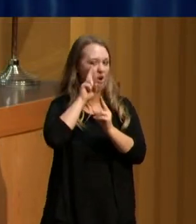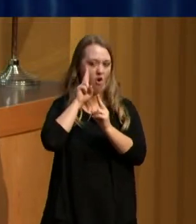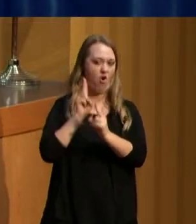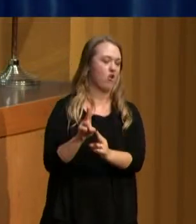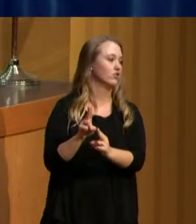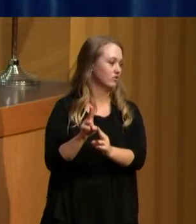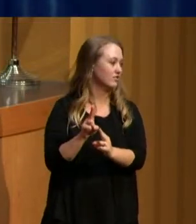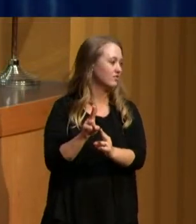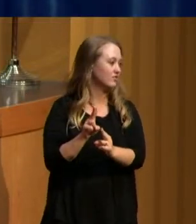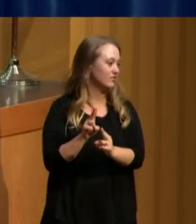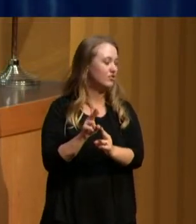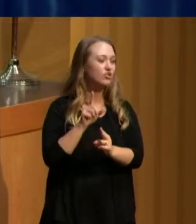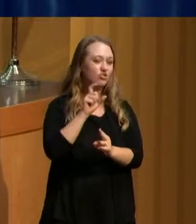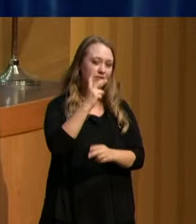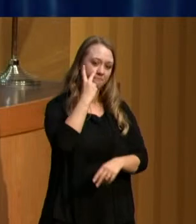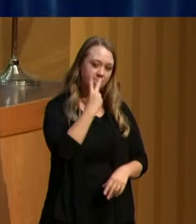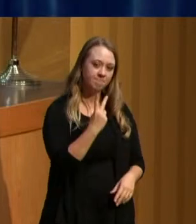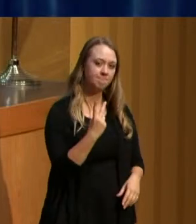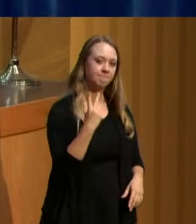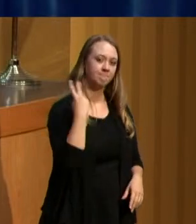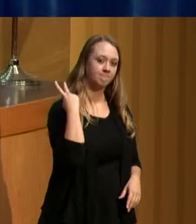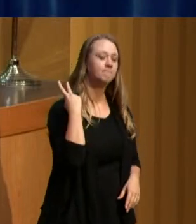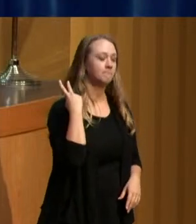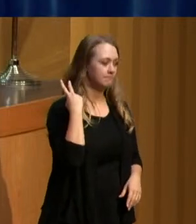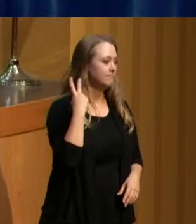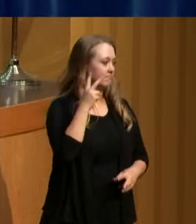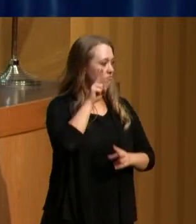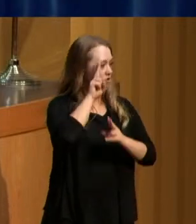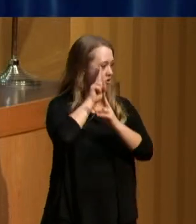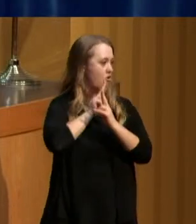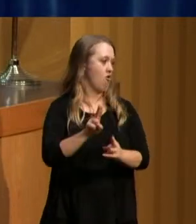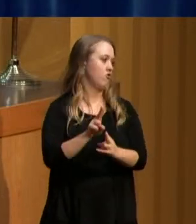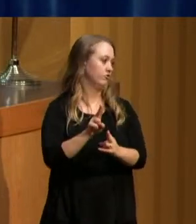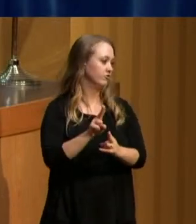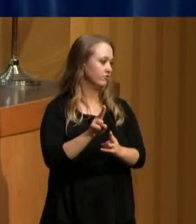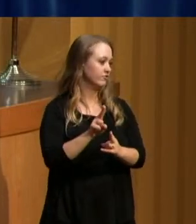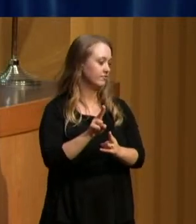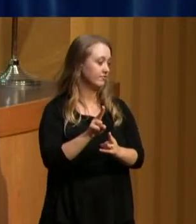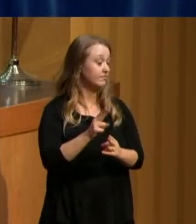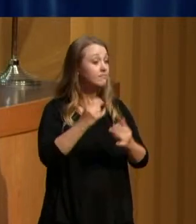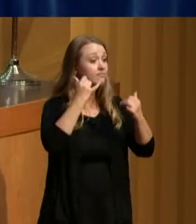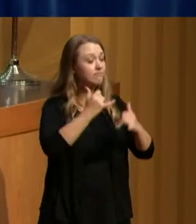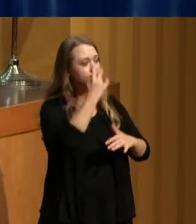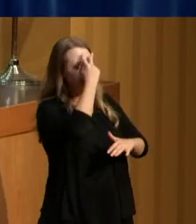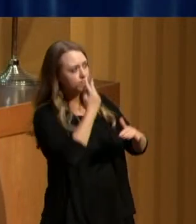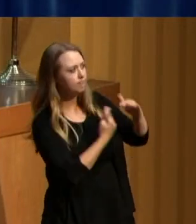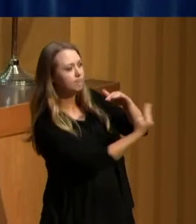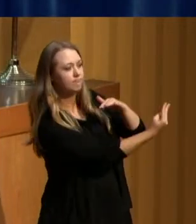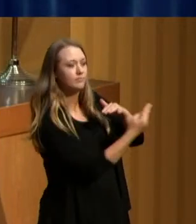right? Look behind you and honor them. And then look ahead of you.